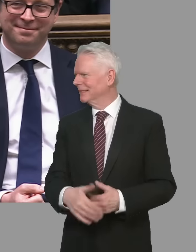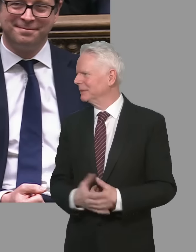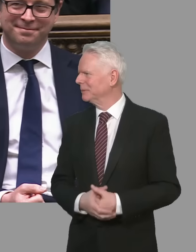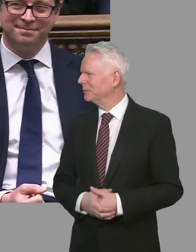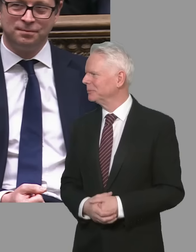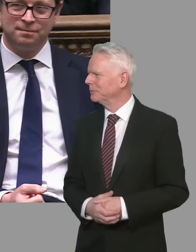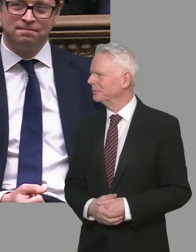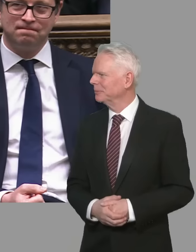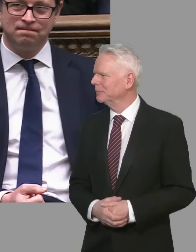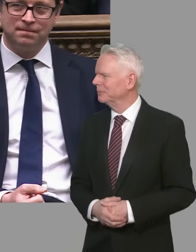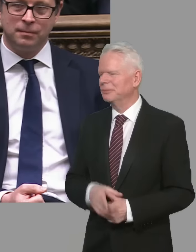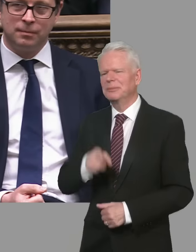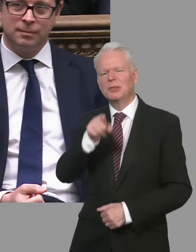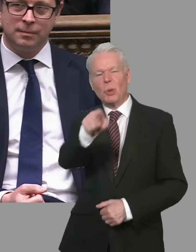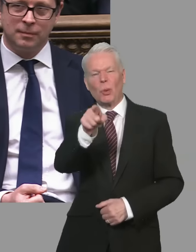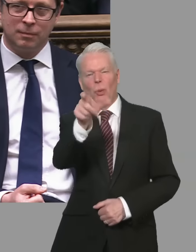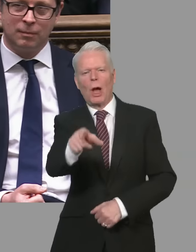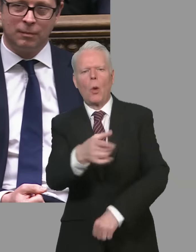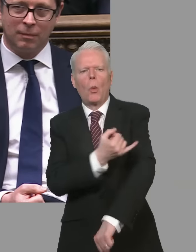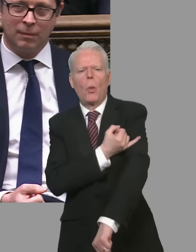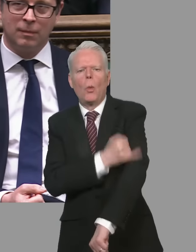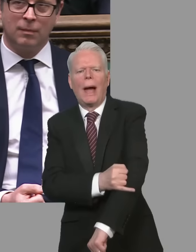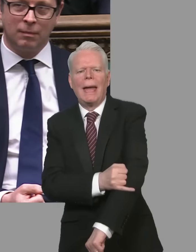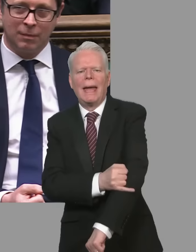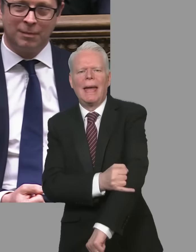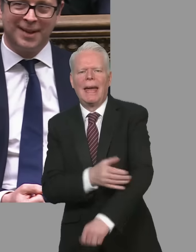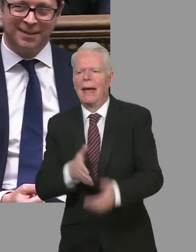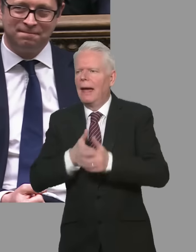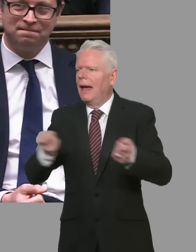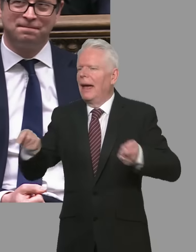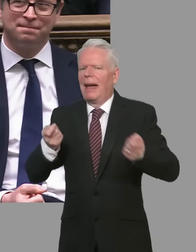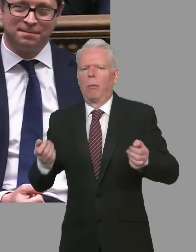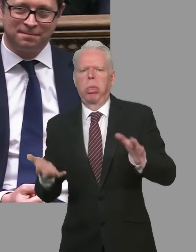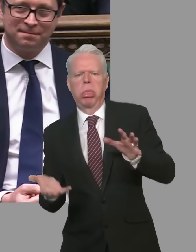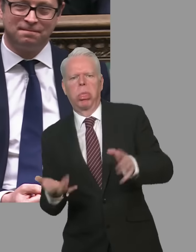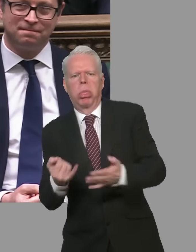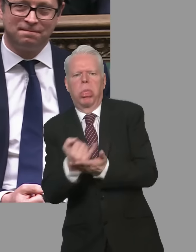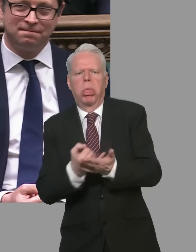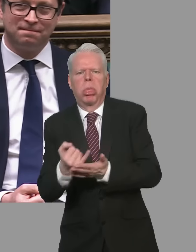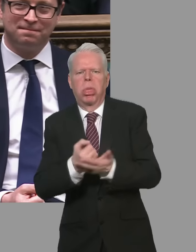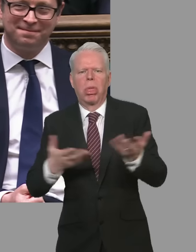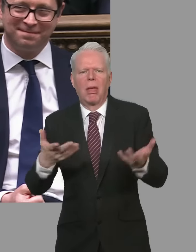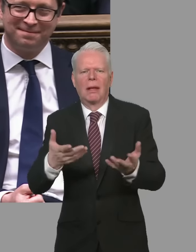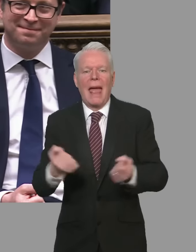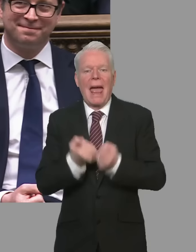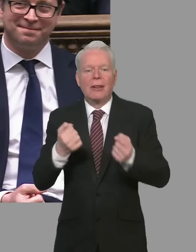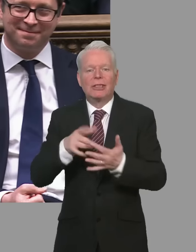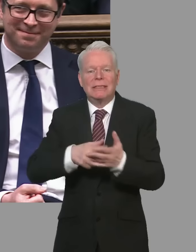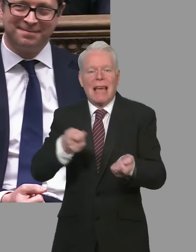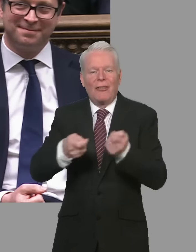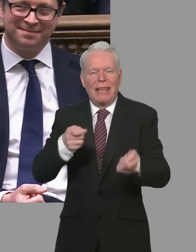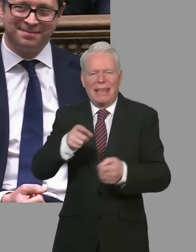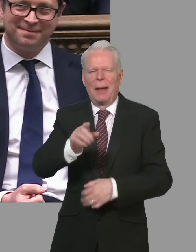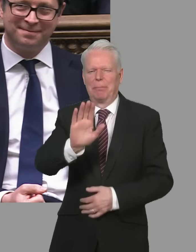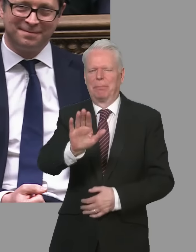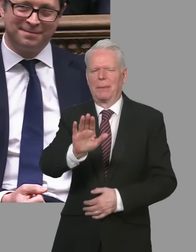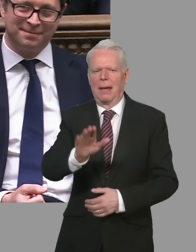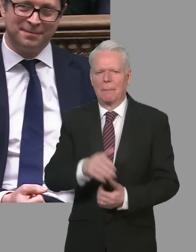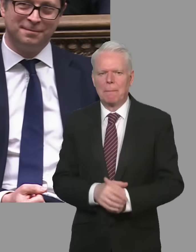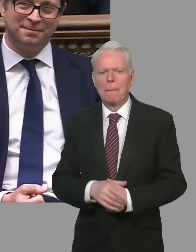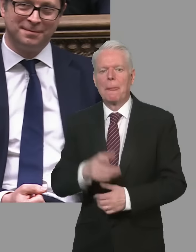who is on my side. The unions, yes, GMB, they're on my side. Tony Blair. Mr.